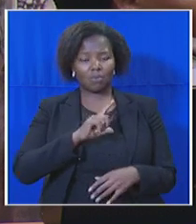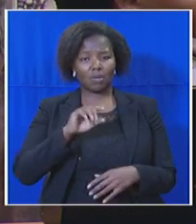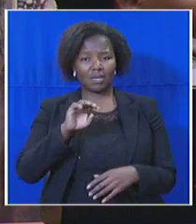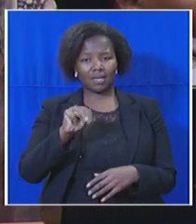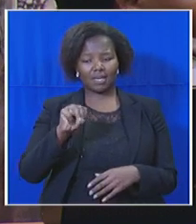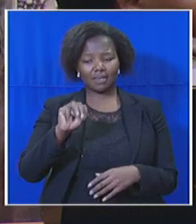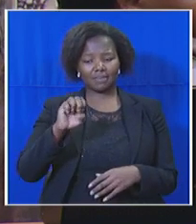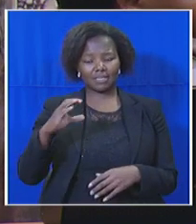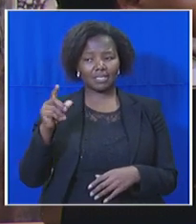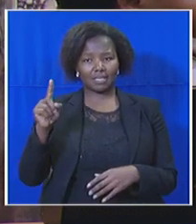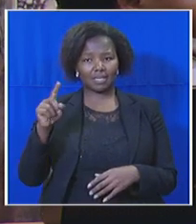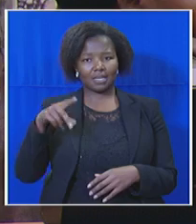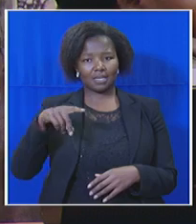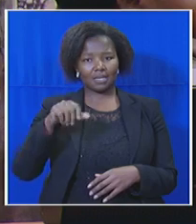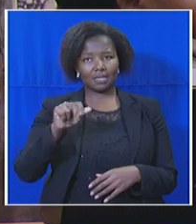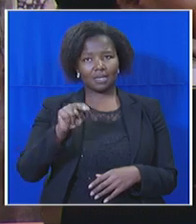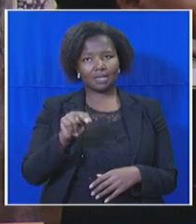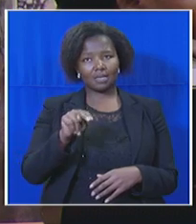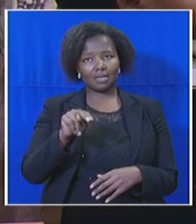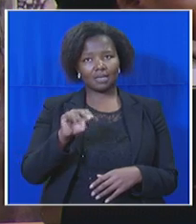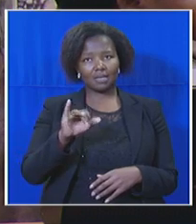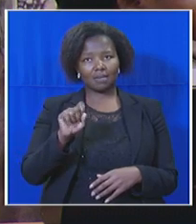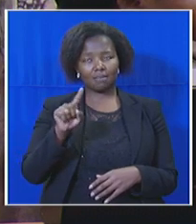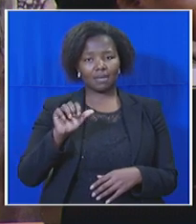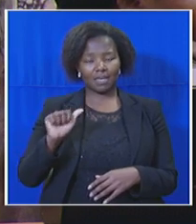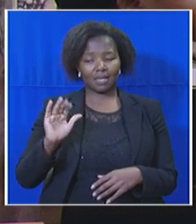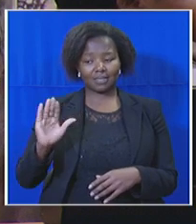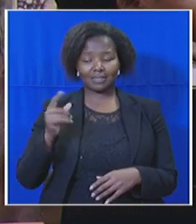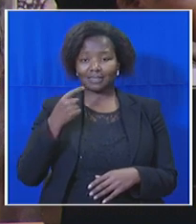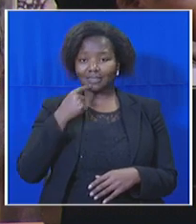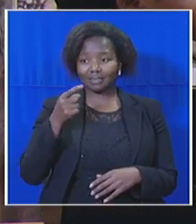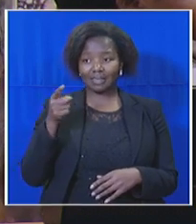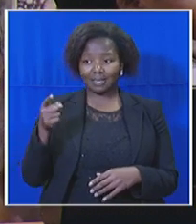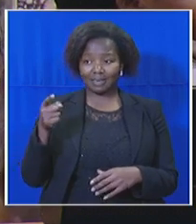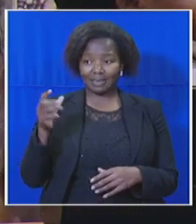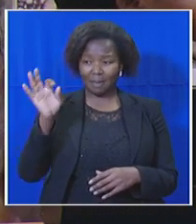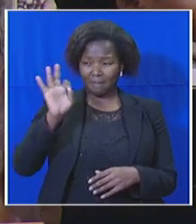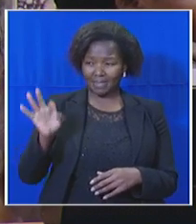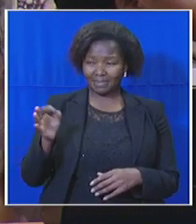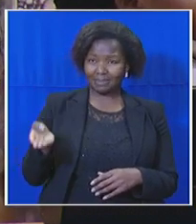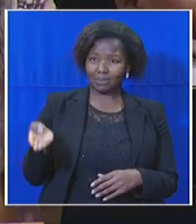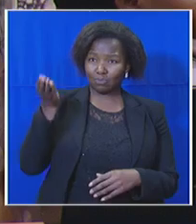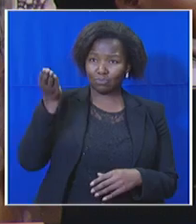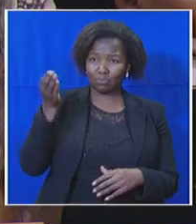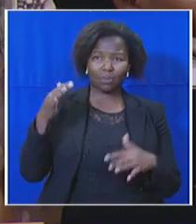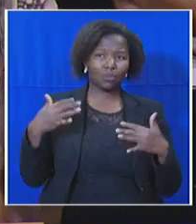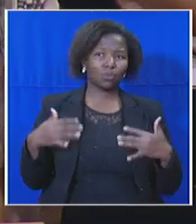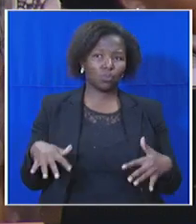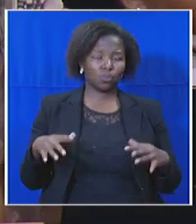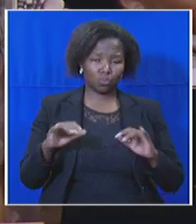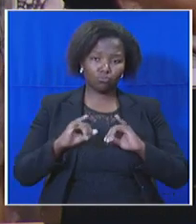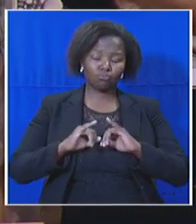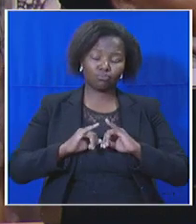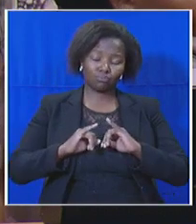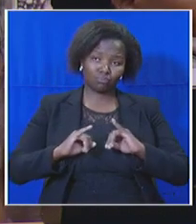Lesufi labeled the latest figure a crisis and unheard of in the